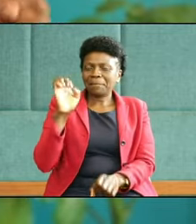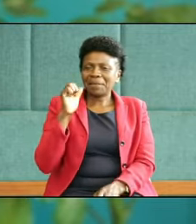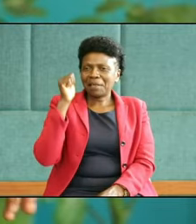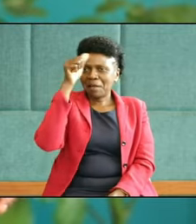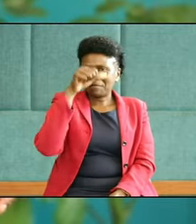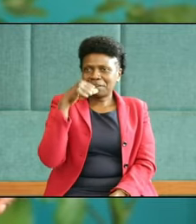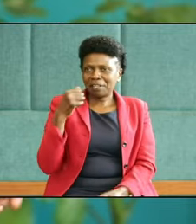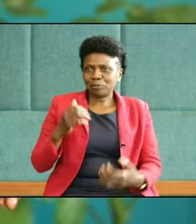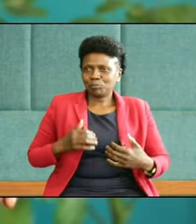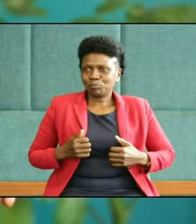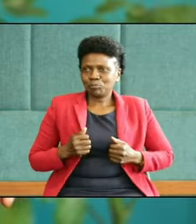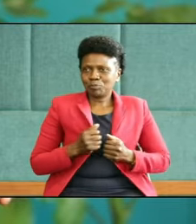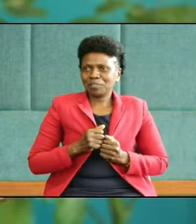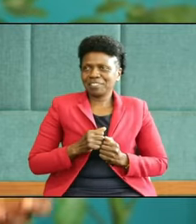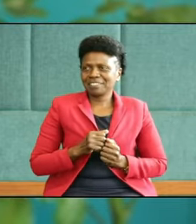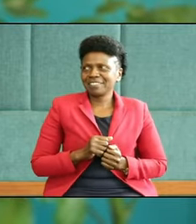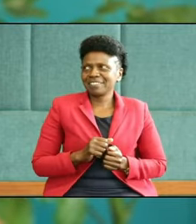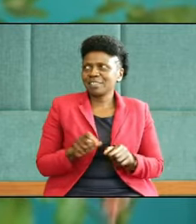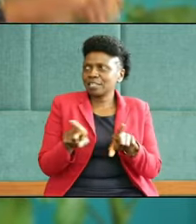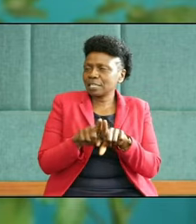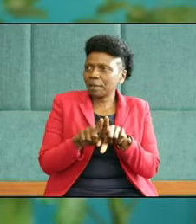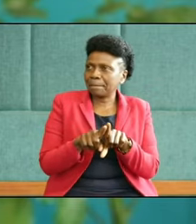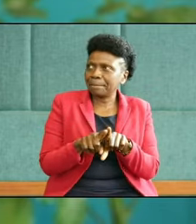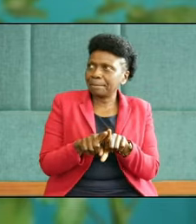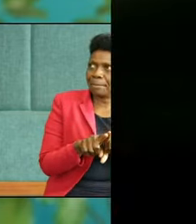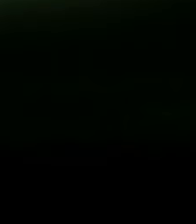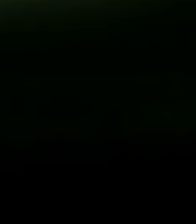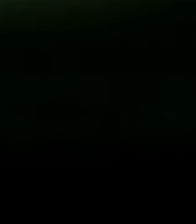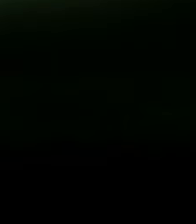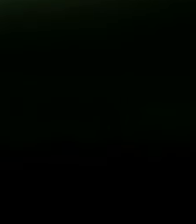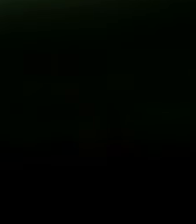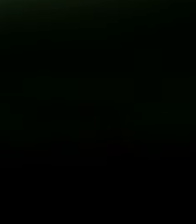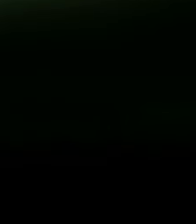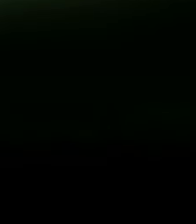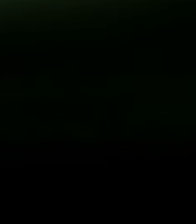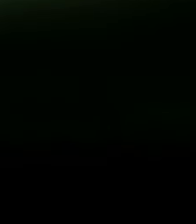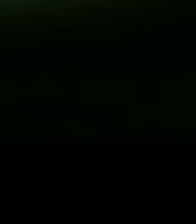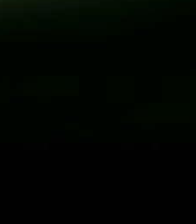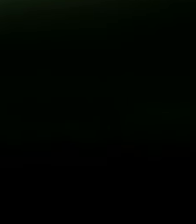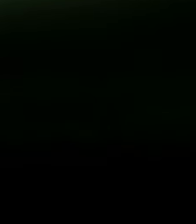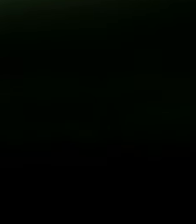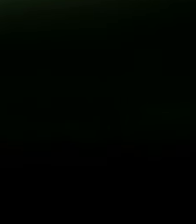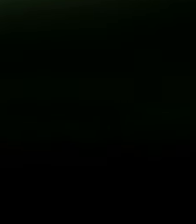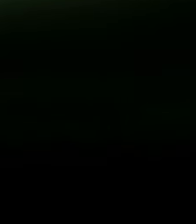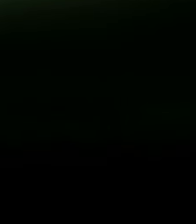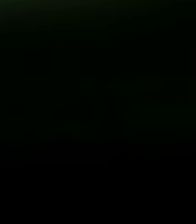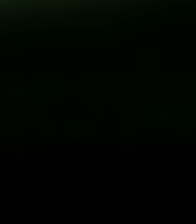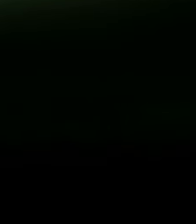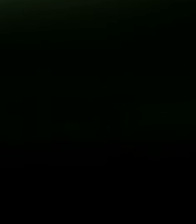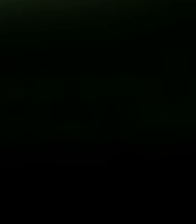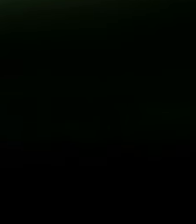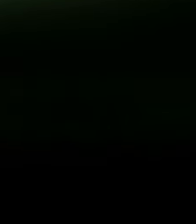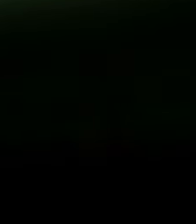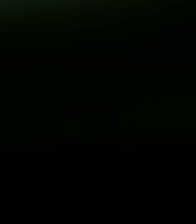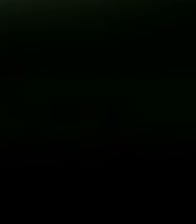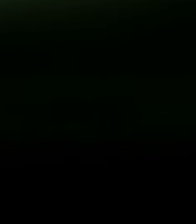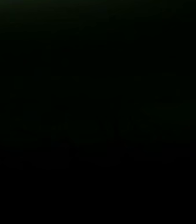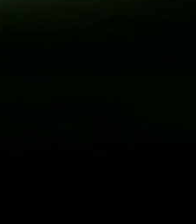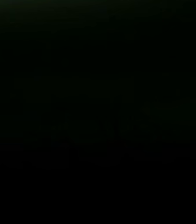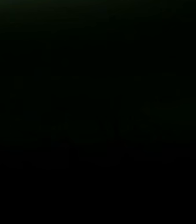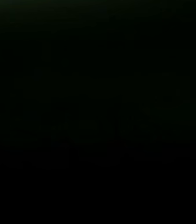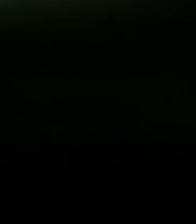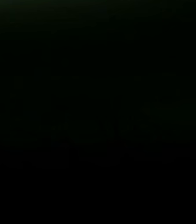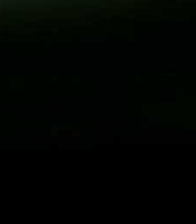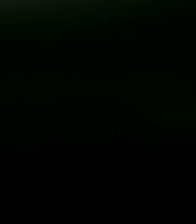your cold. Let us go. It says what? To everyone, work has been allotted, and no